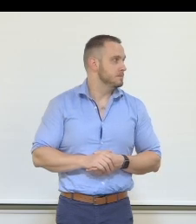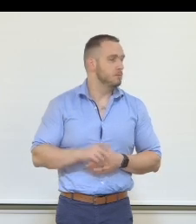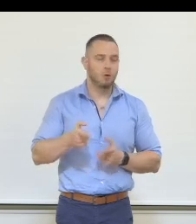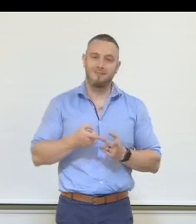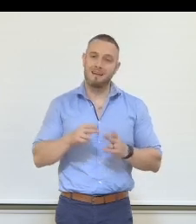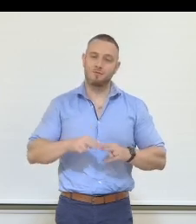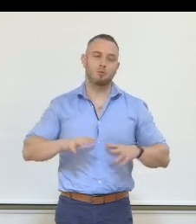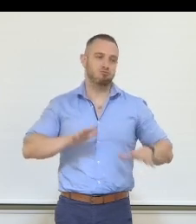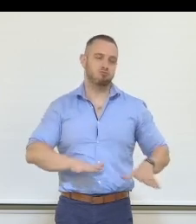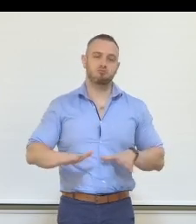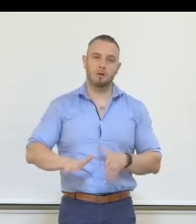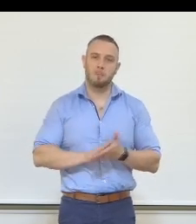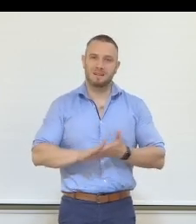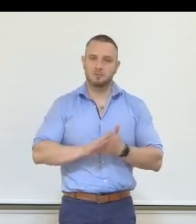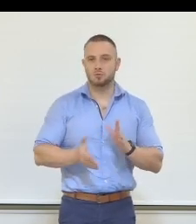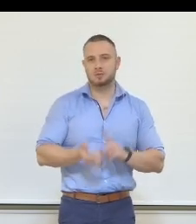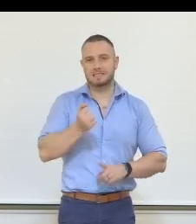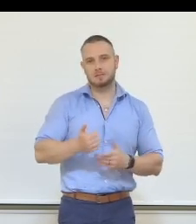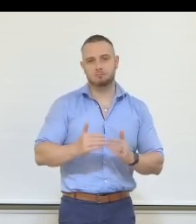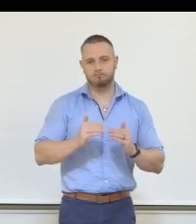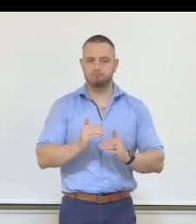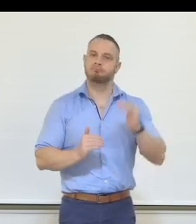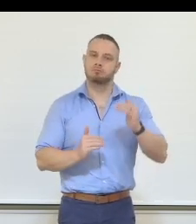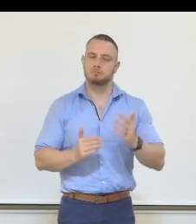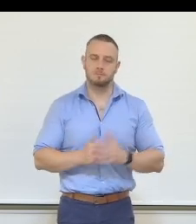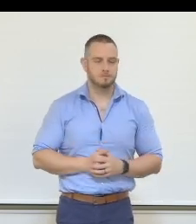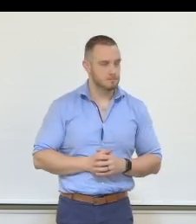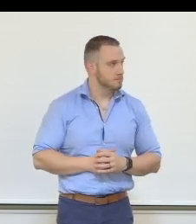I will catch up. But yeah, that's one